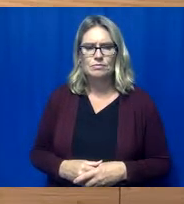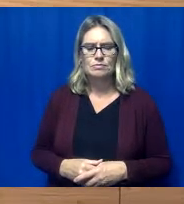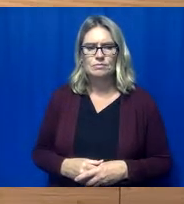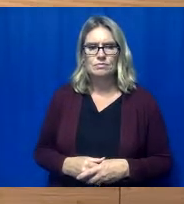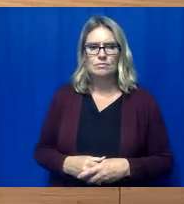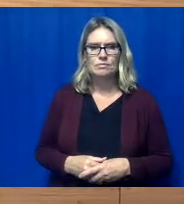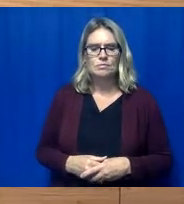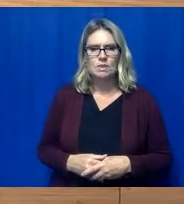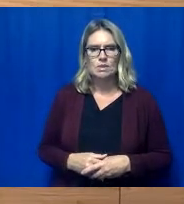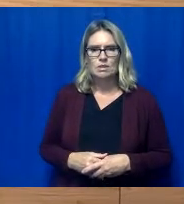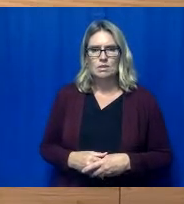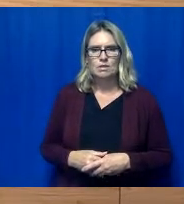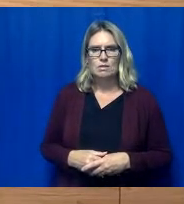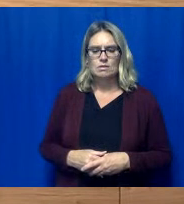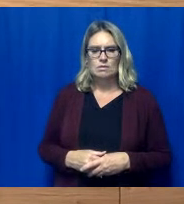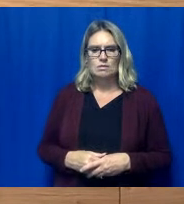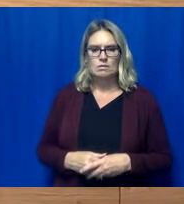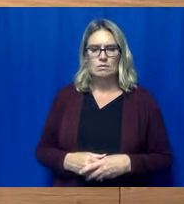the foreseeable future?